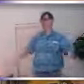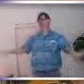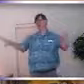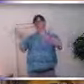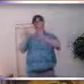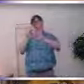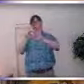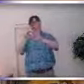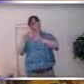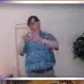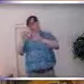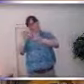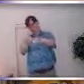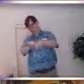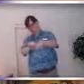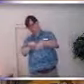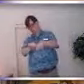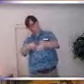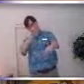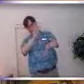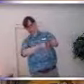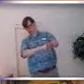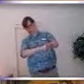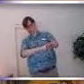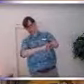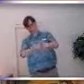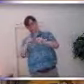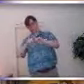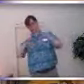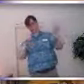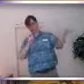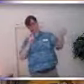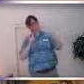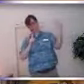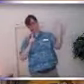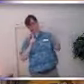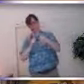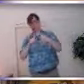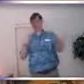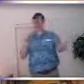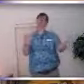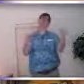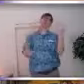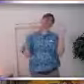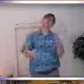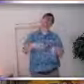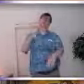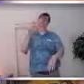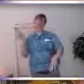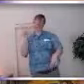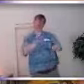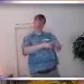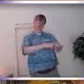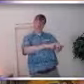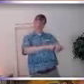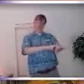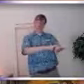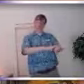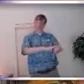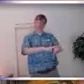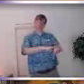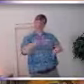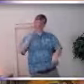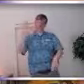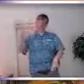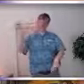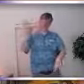connected. And so when society is having one of those moments, that